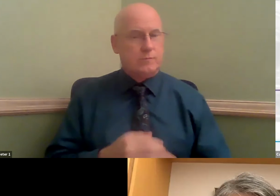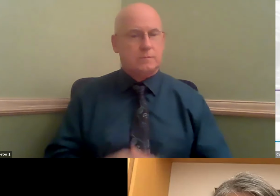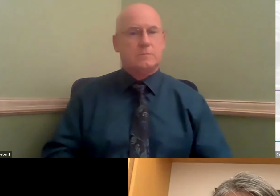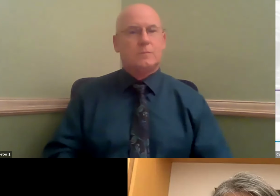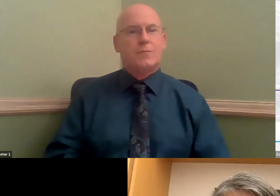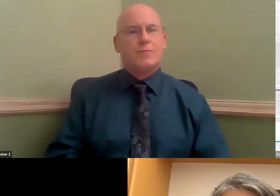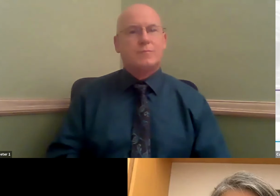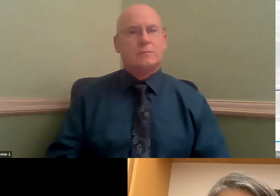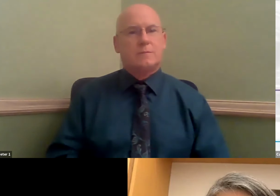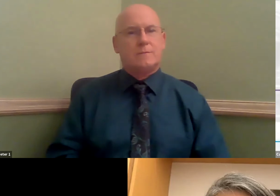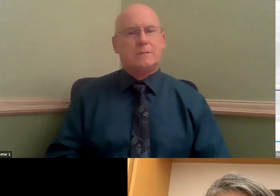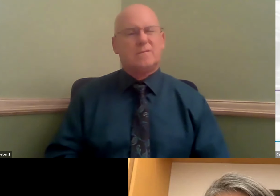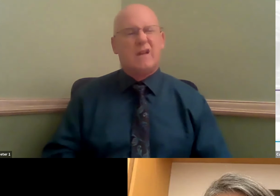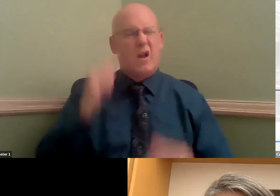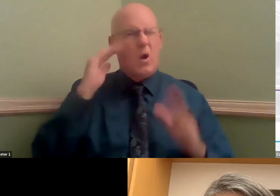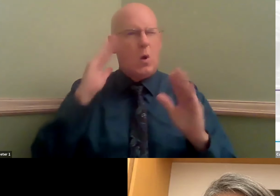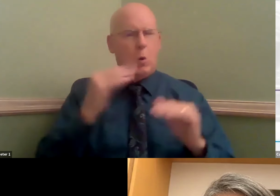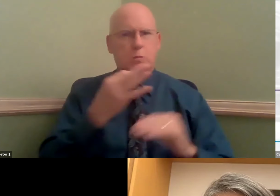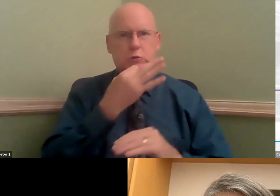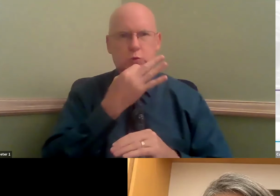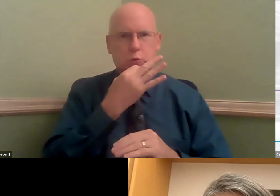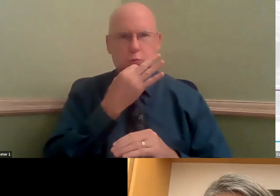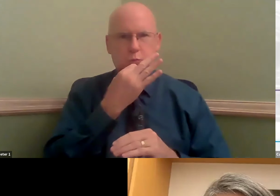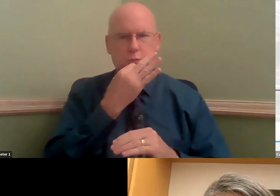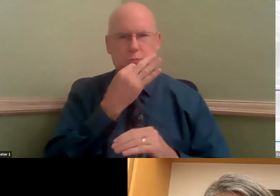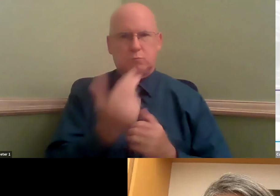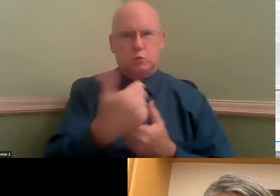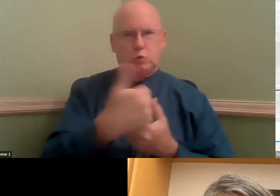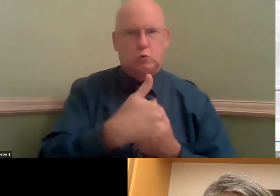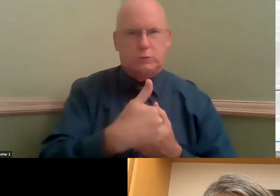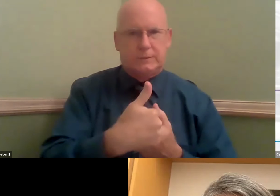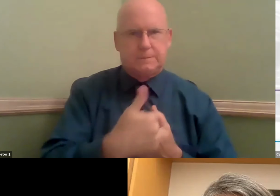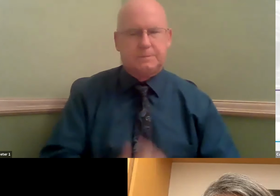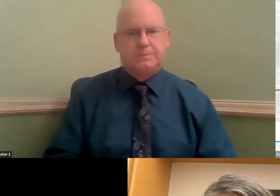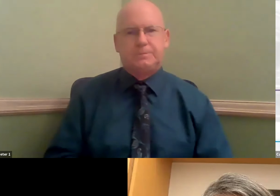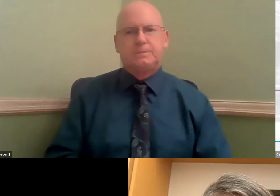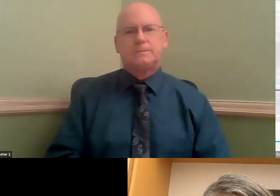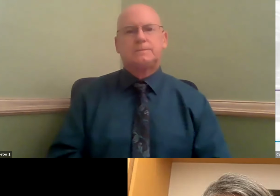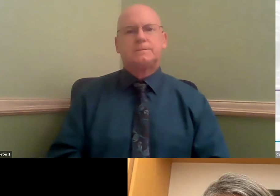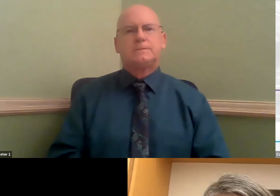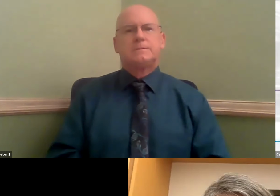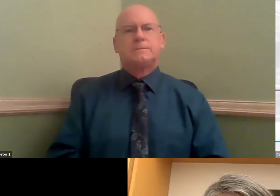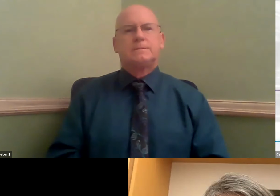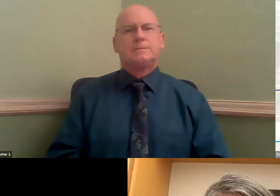All right. Hopefully he's going to try to get back on here.